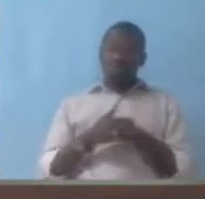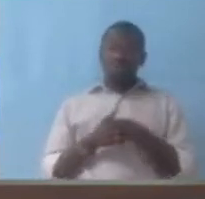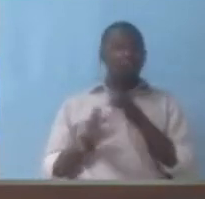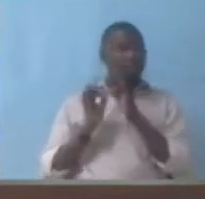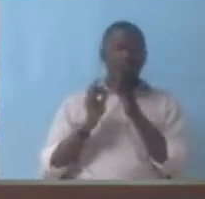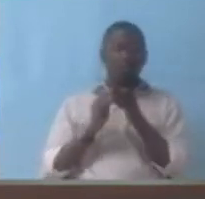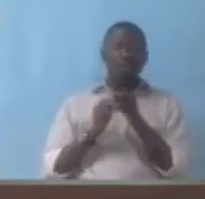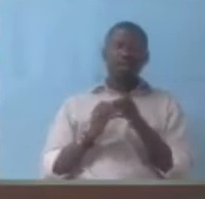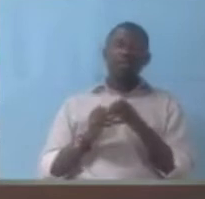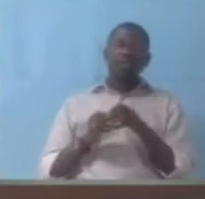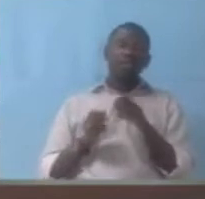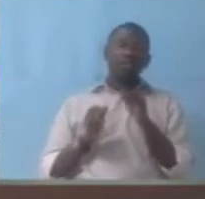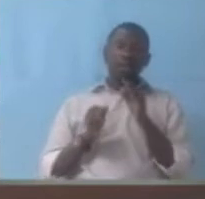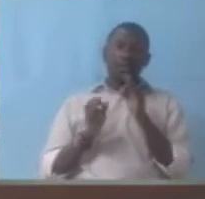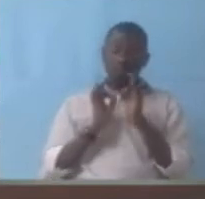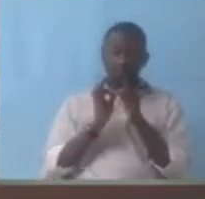and remonstrated with them.